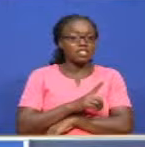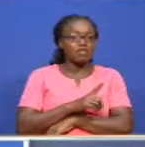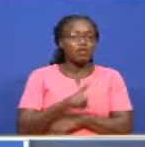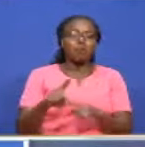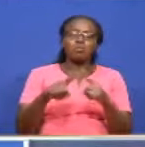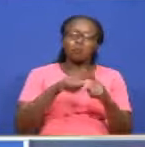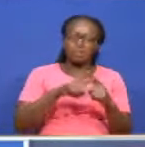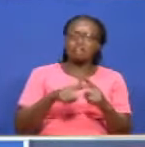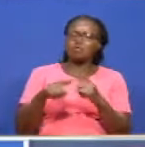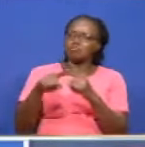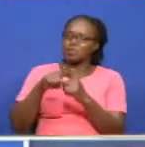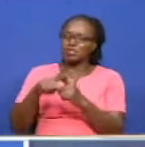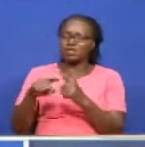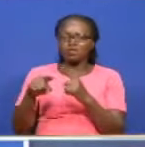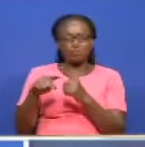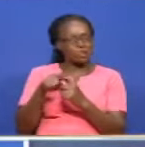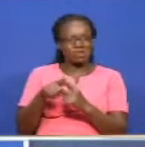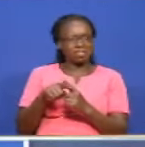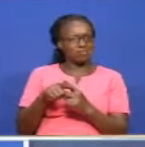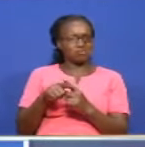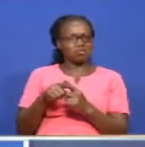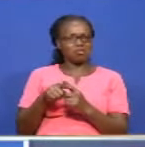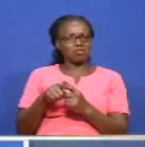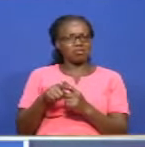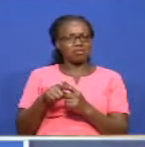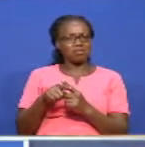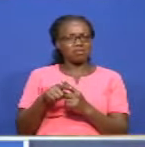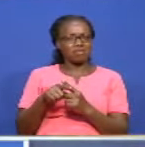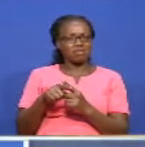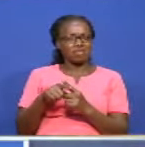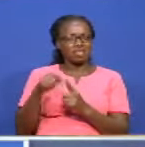many times. I think I have around